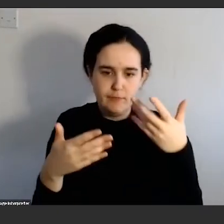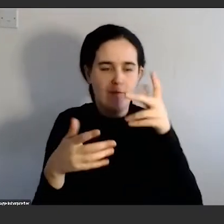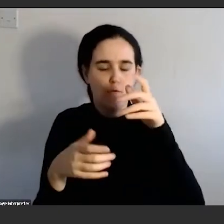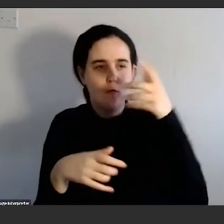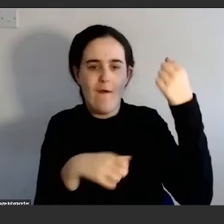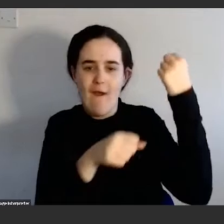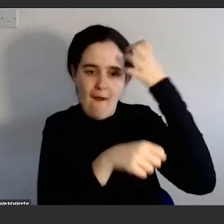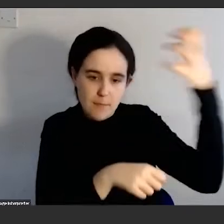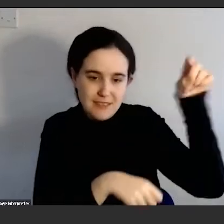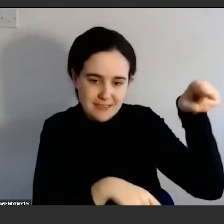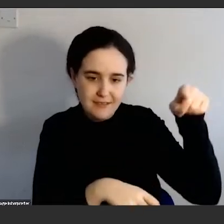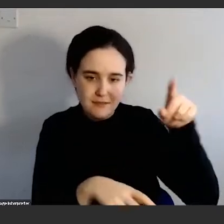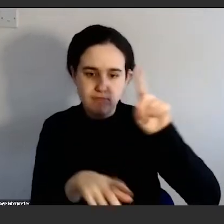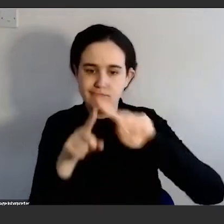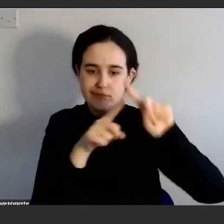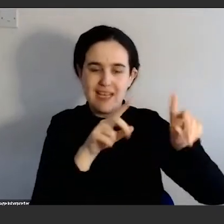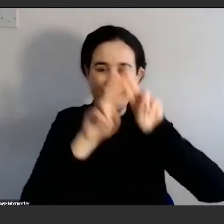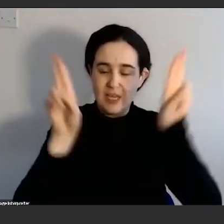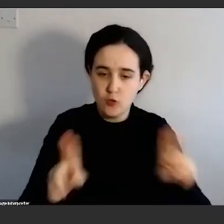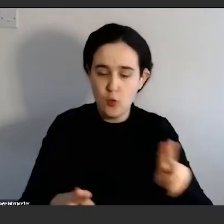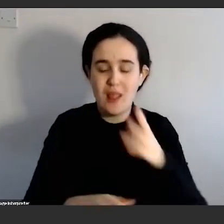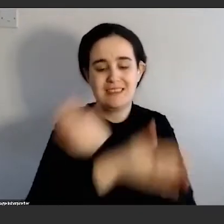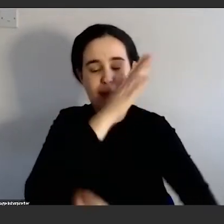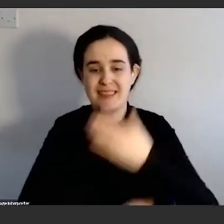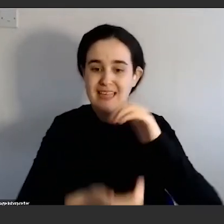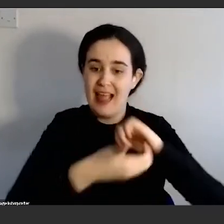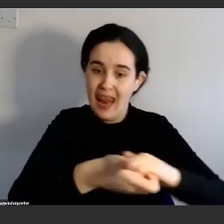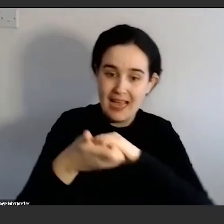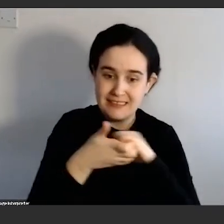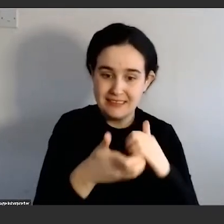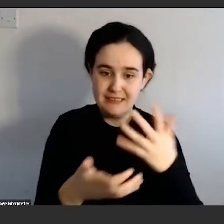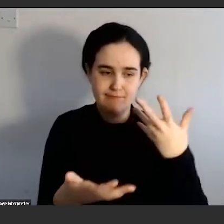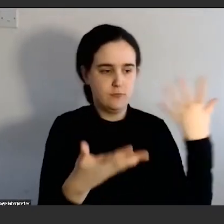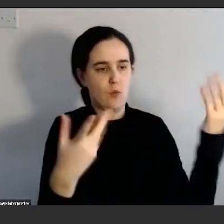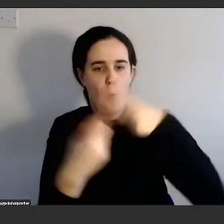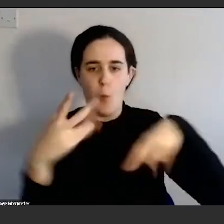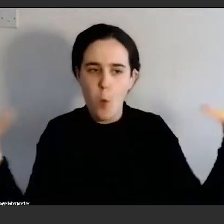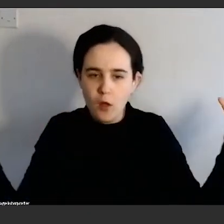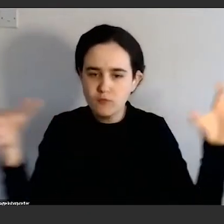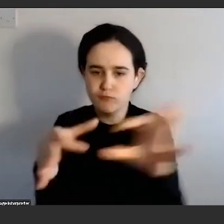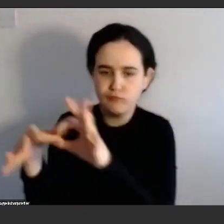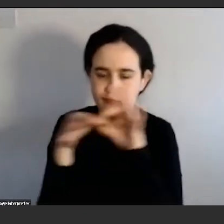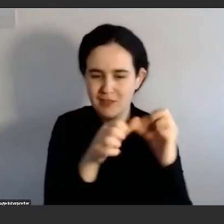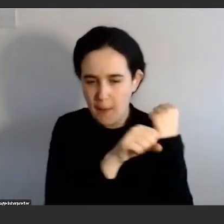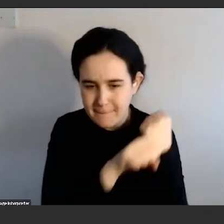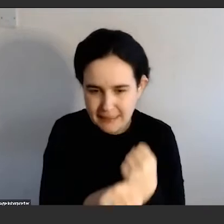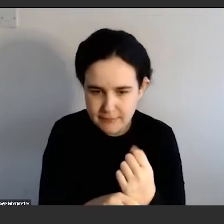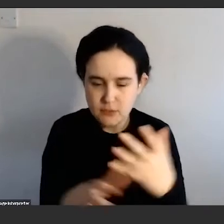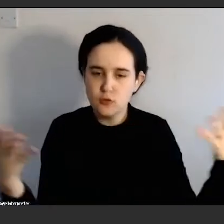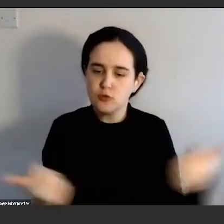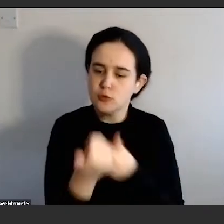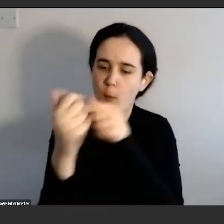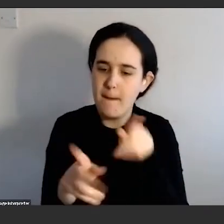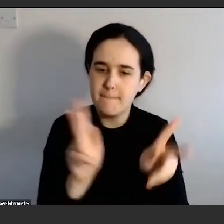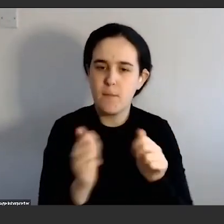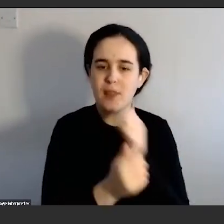your commitment and foresight, health is a thematic priority at the Global Disability Summit that will